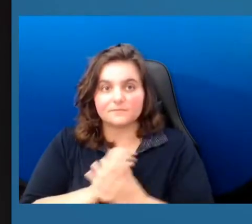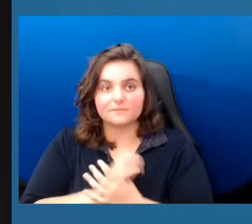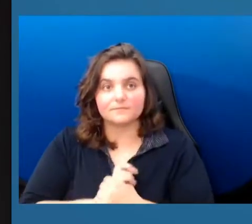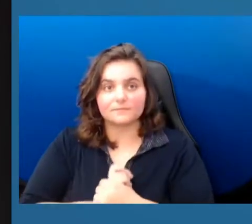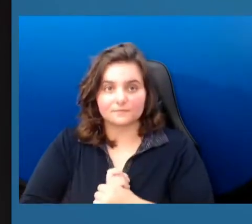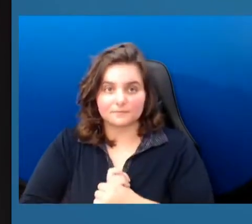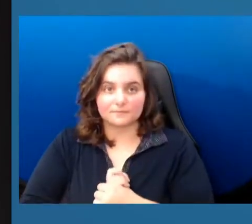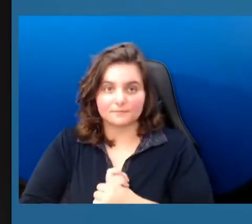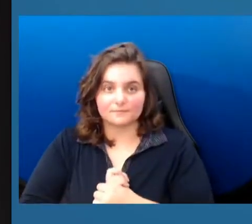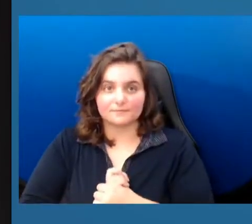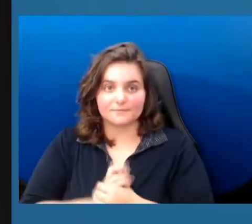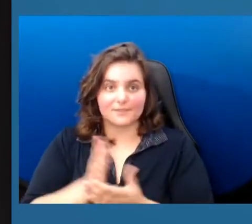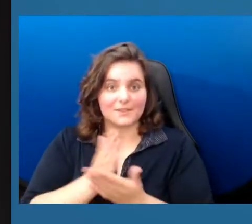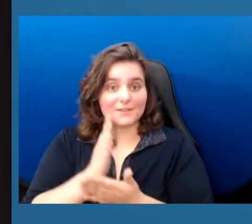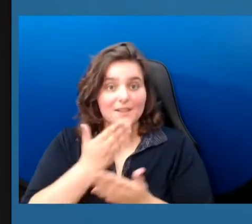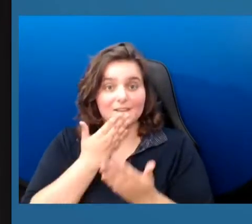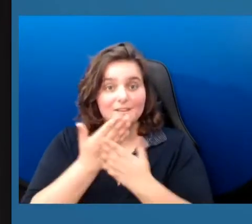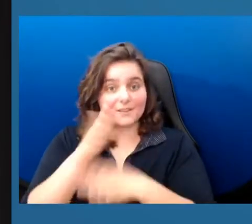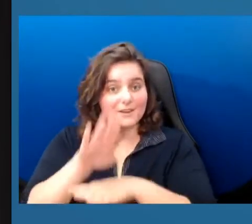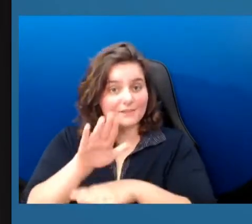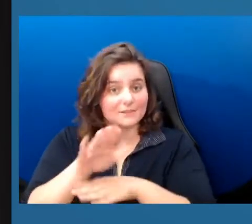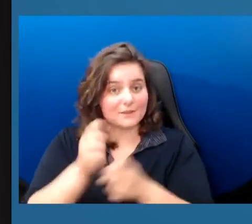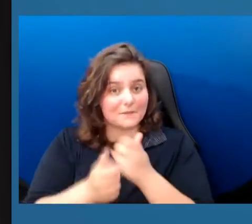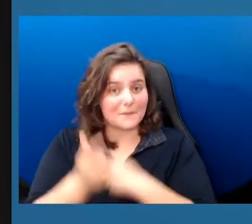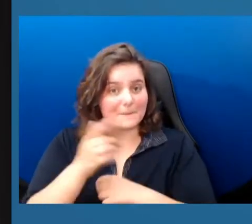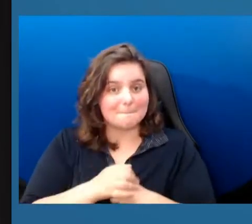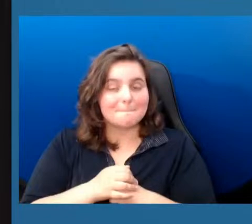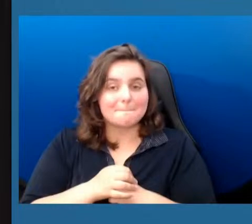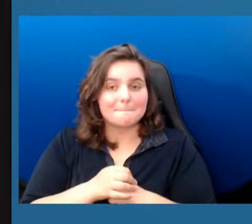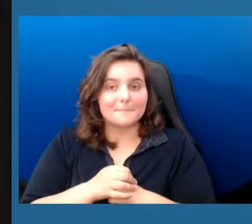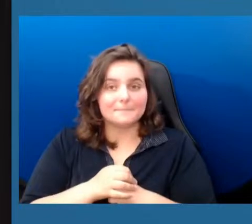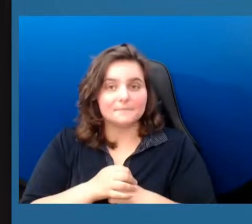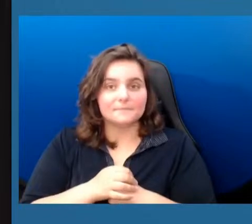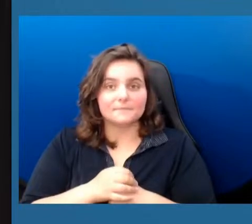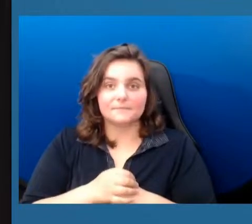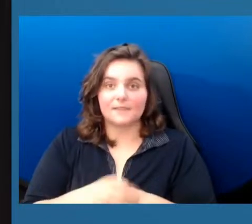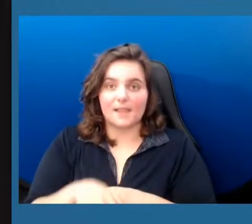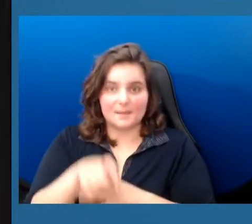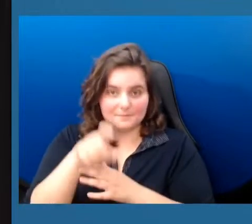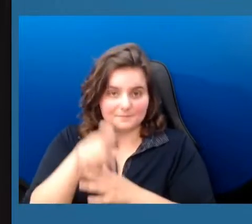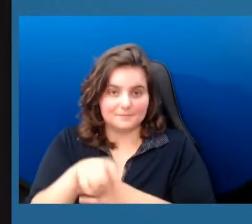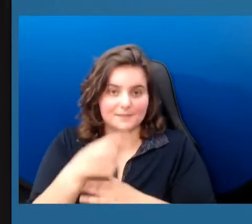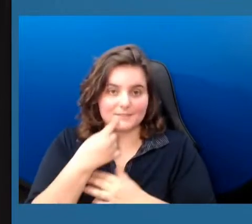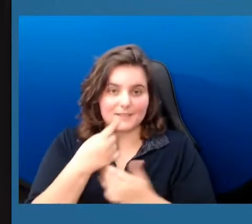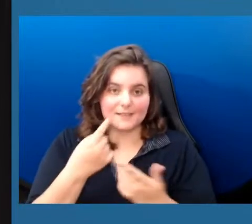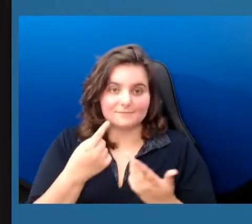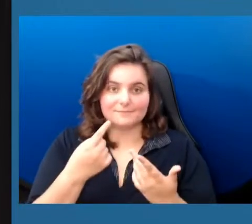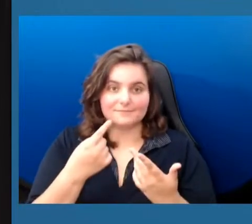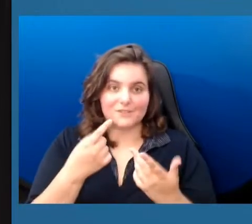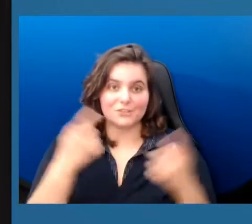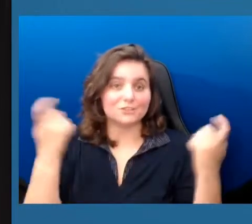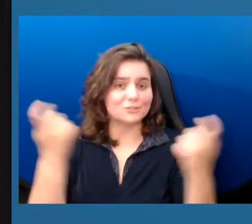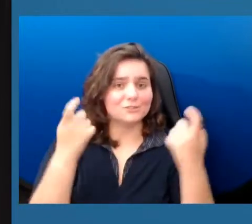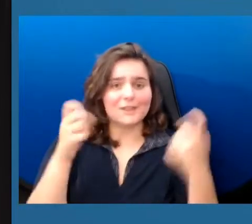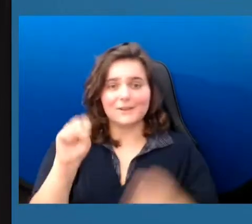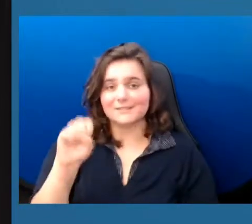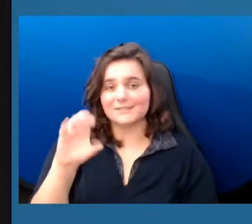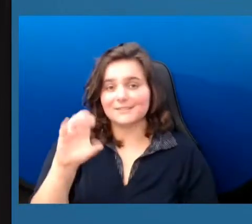All right, good afternoon. I have to say this every time I get a mic. Shout out Schenectady.